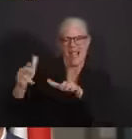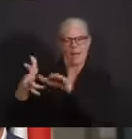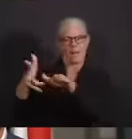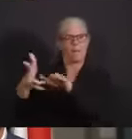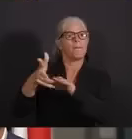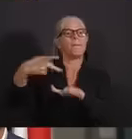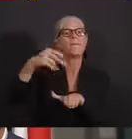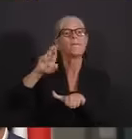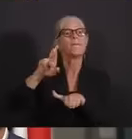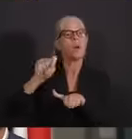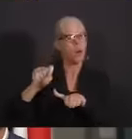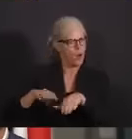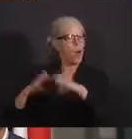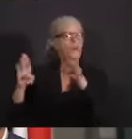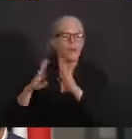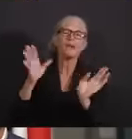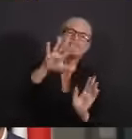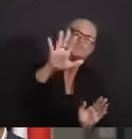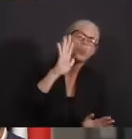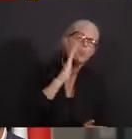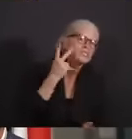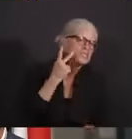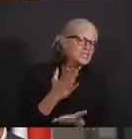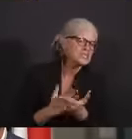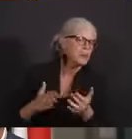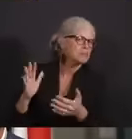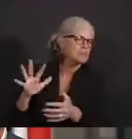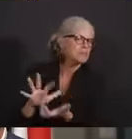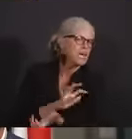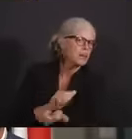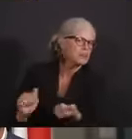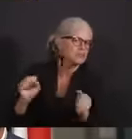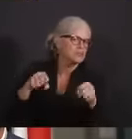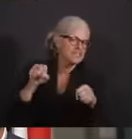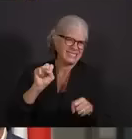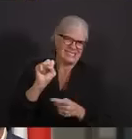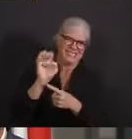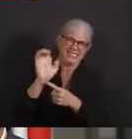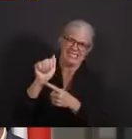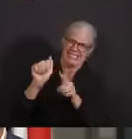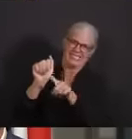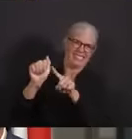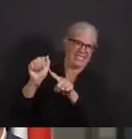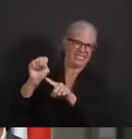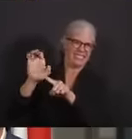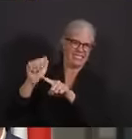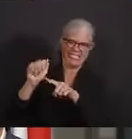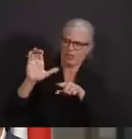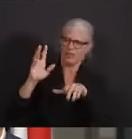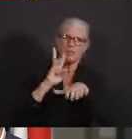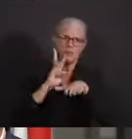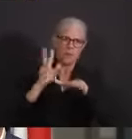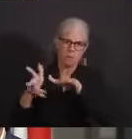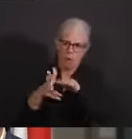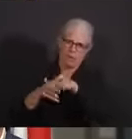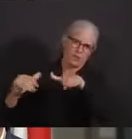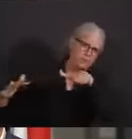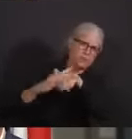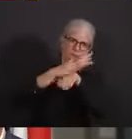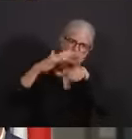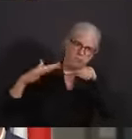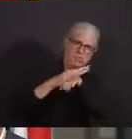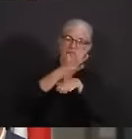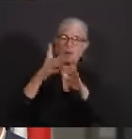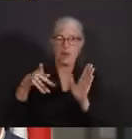to have to assess some damage. Now, the track of this storm, the fact that it is Sarasota, perhaps the Port of Tampa is not